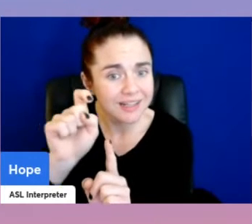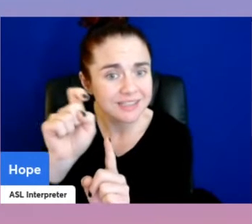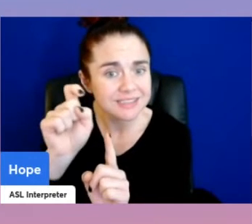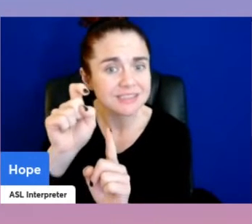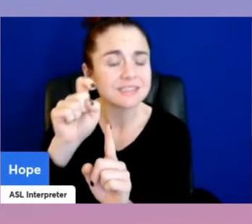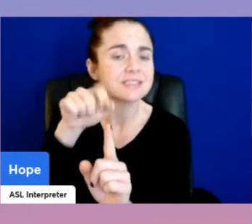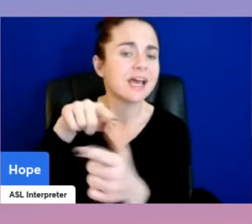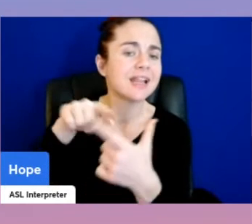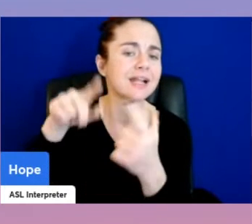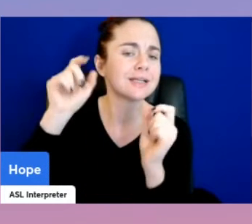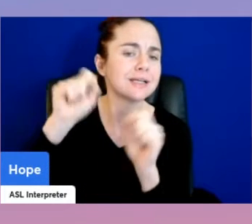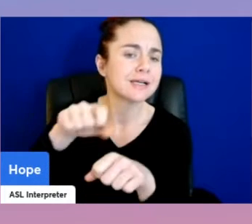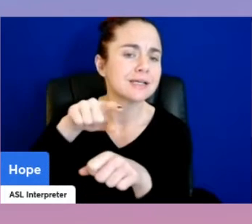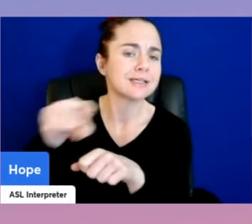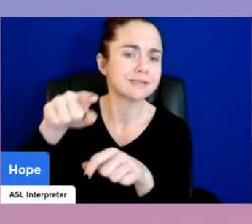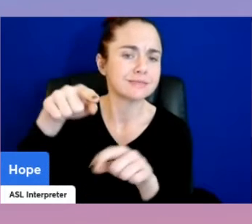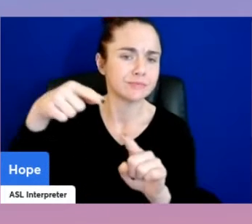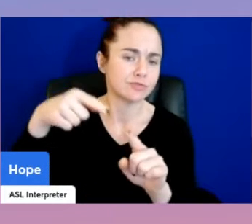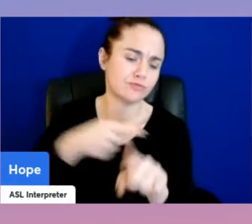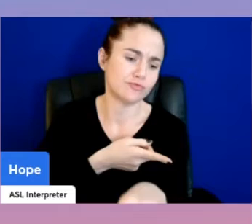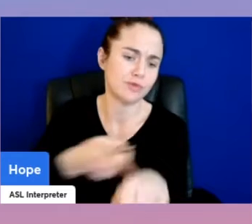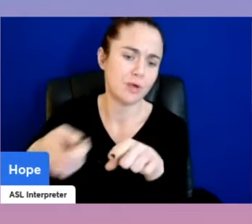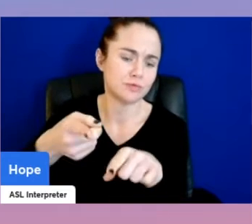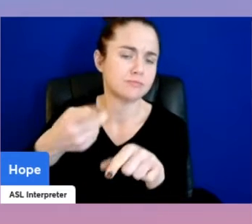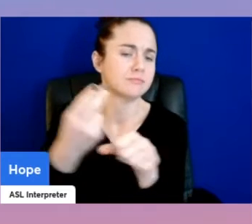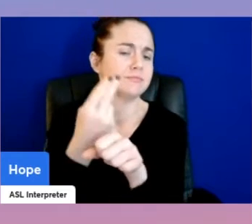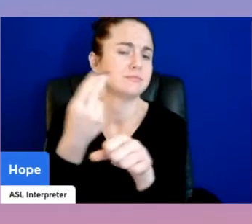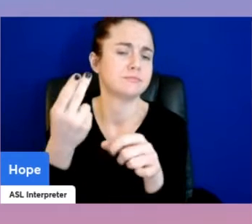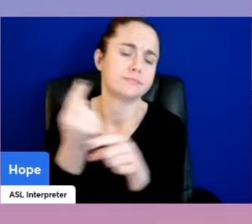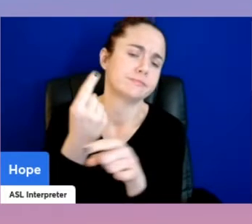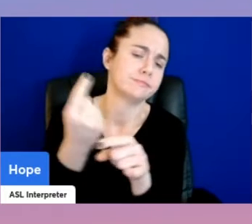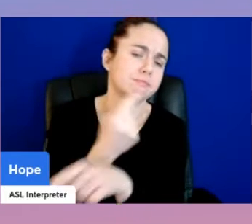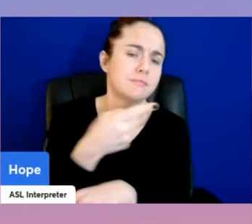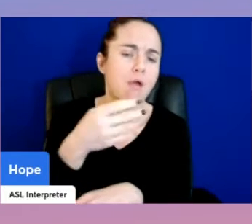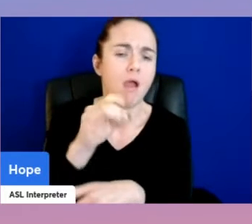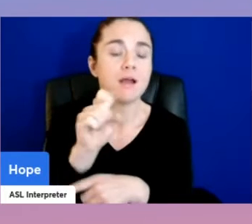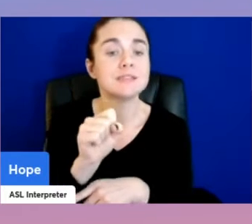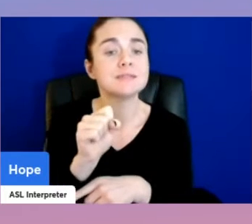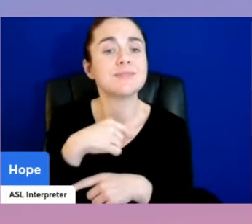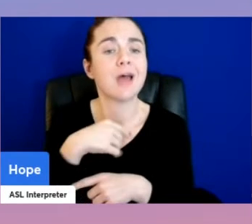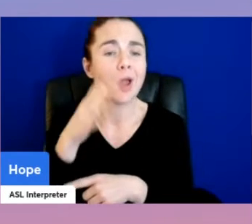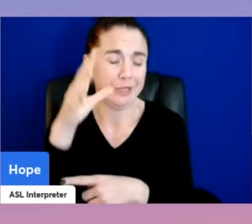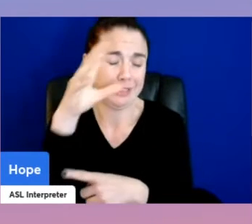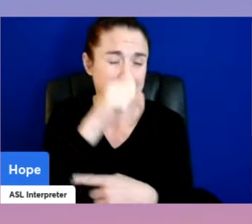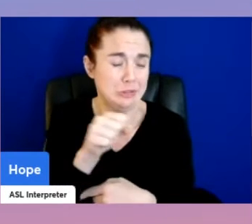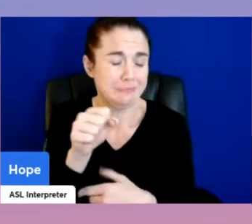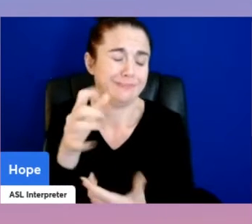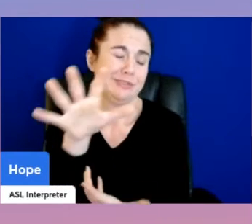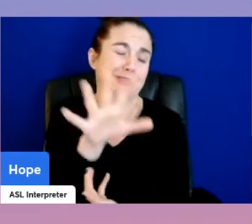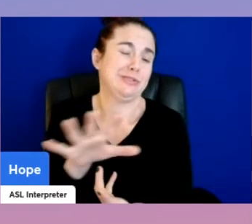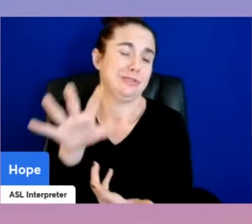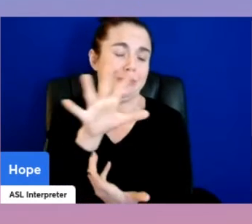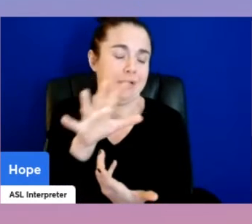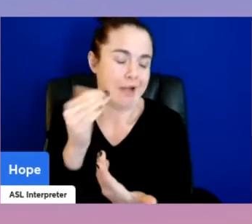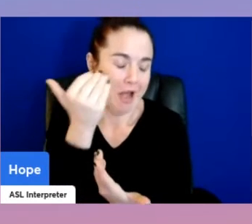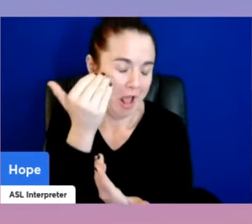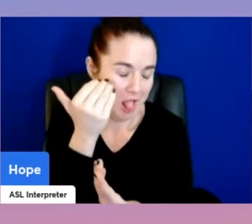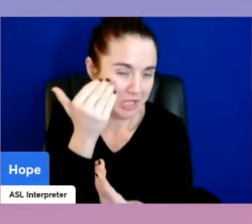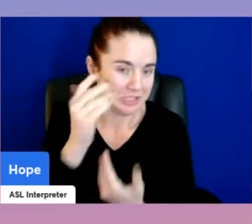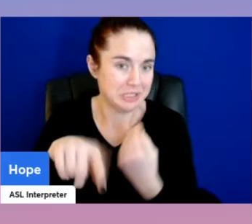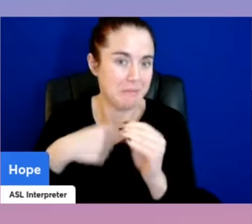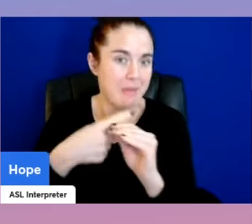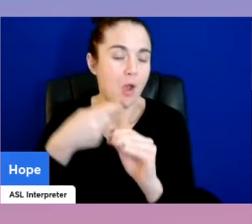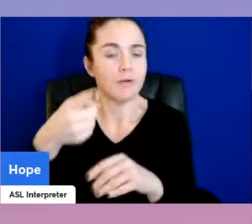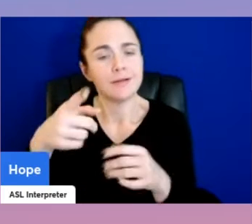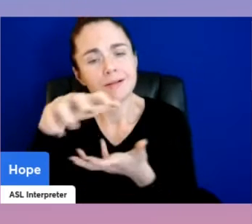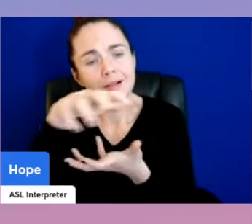routes traffic to the appropriate pods. My talk today is going to assume a certain amount of knowledge about these services and about cloud